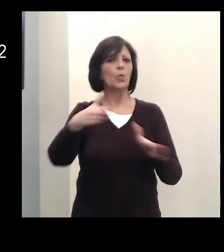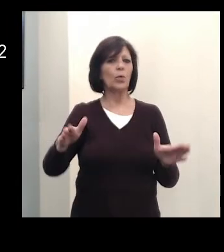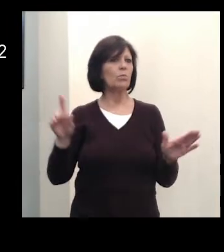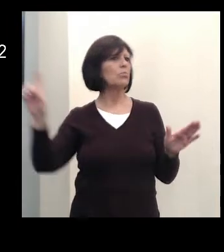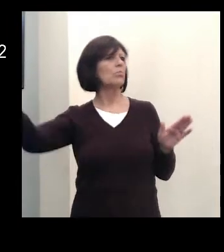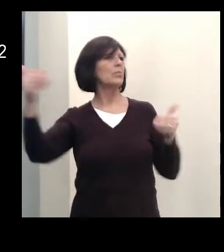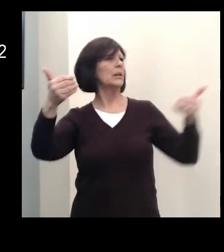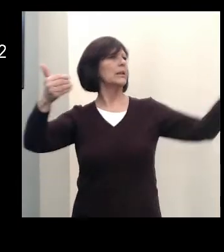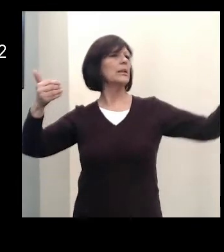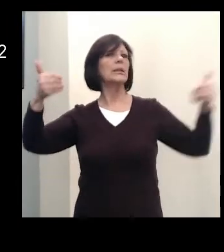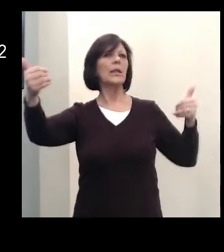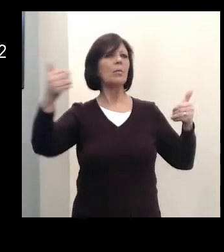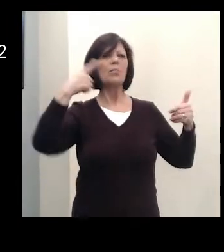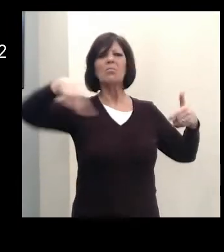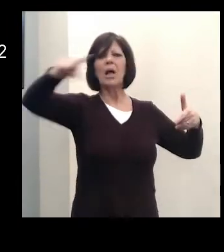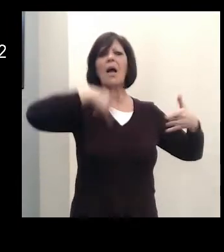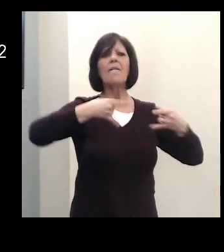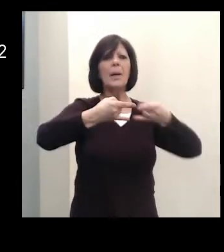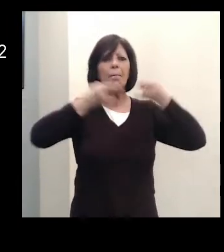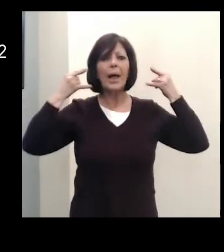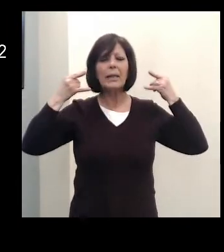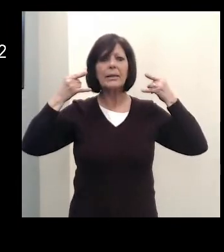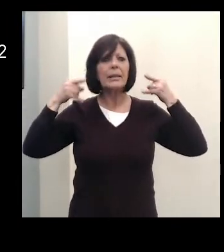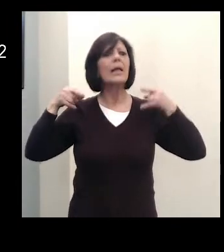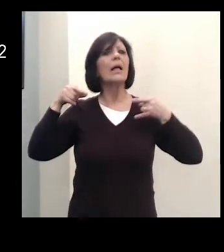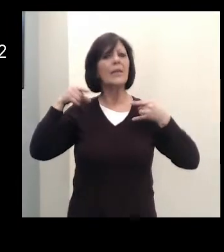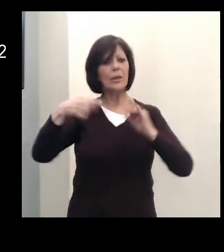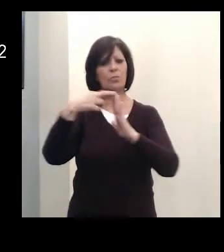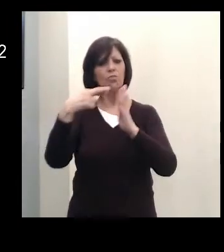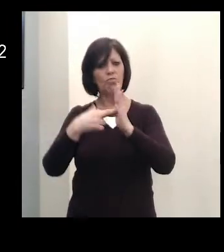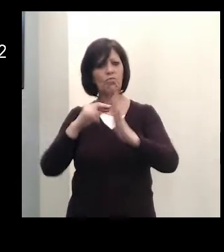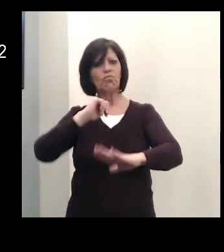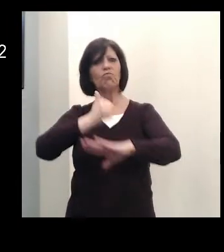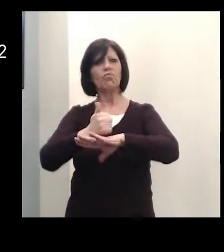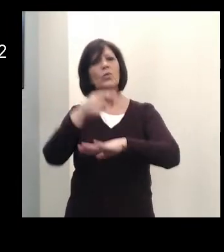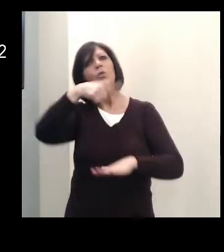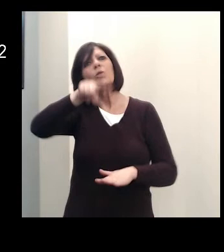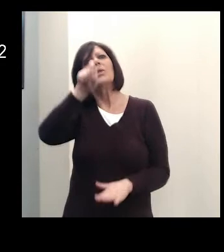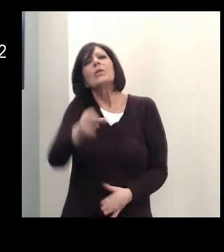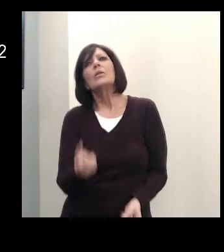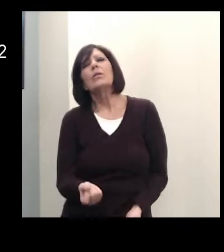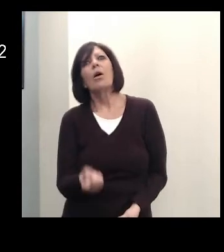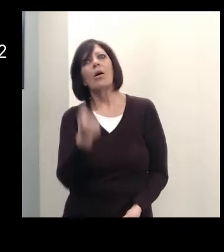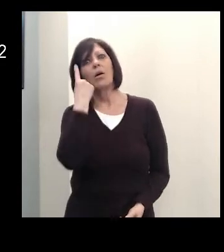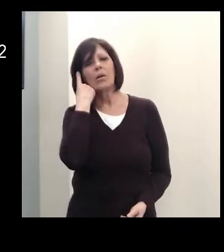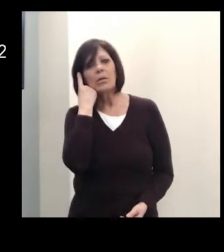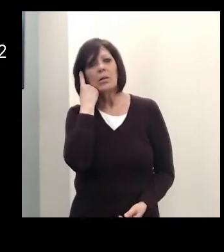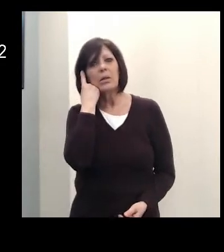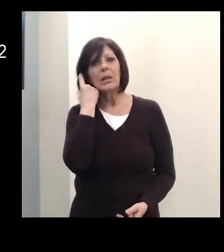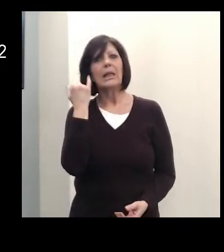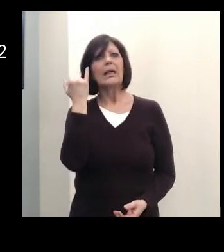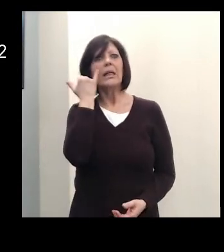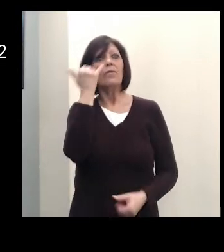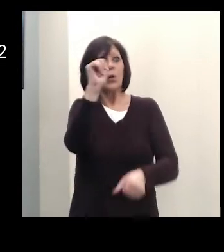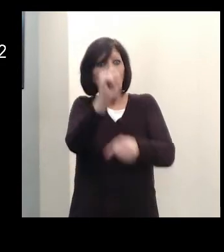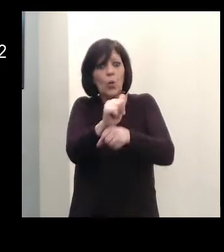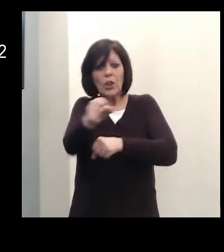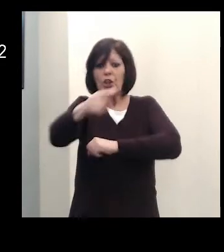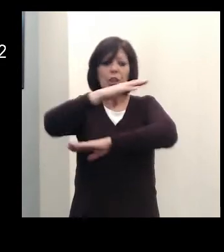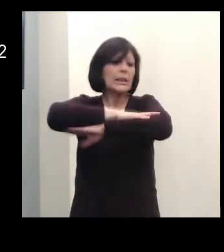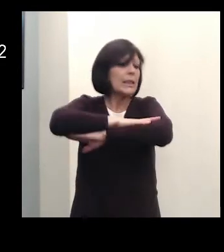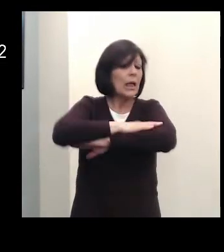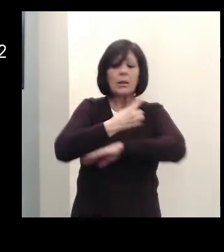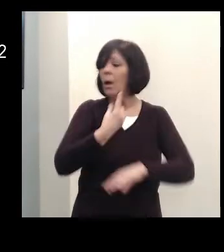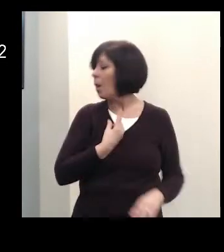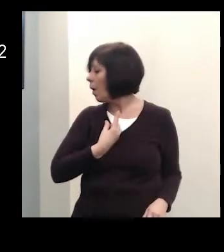Otherwise we're wearing masks, and this rule is in effect so that people can understand that if you're working at your desk and you're alone, you don't